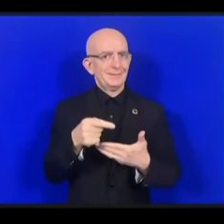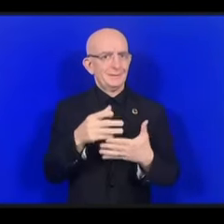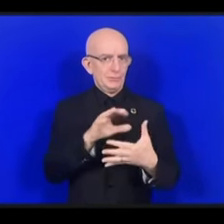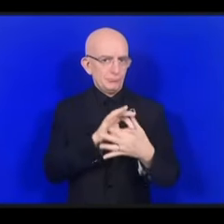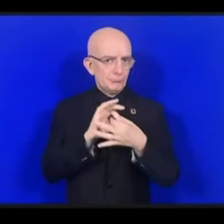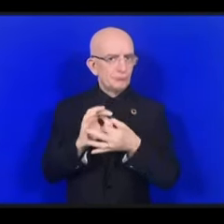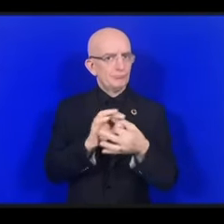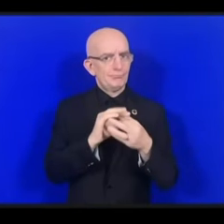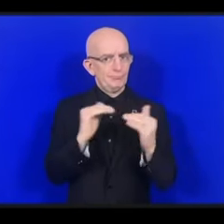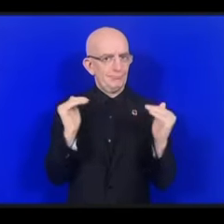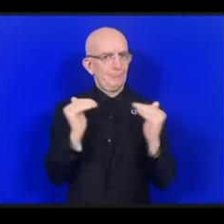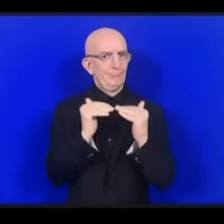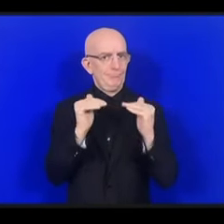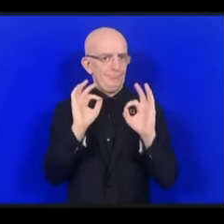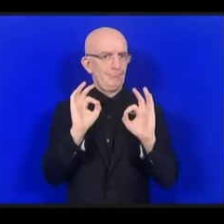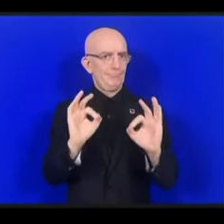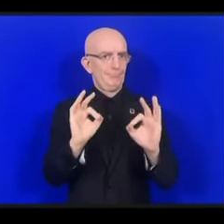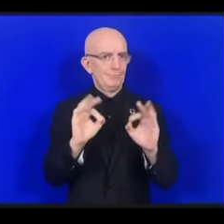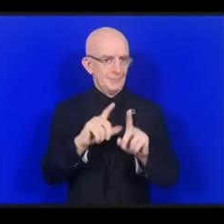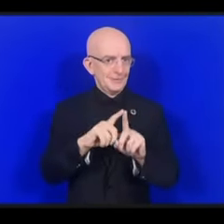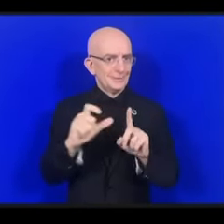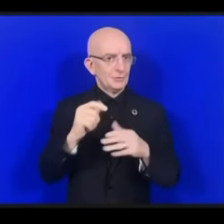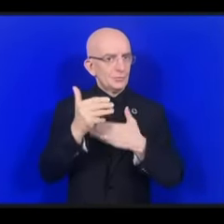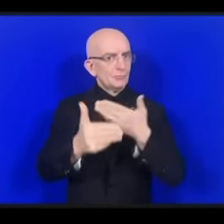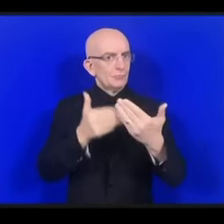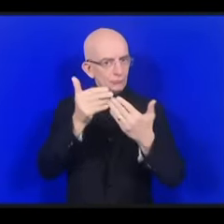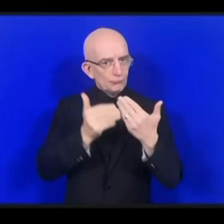optimizing opportunities and managing risks.